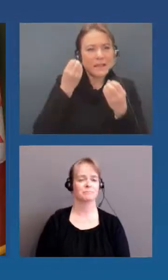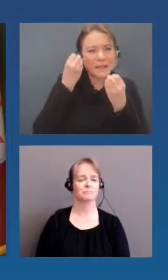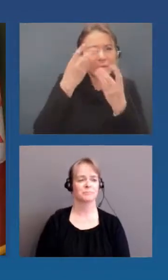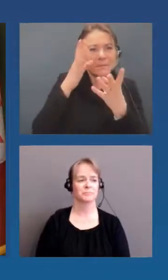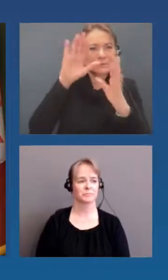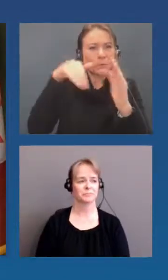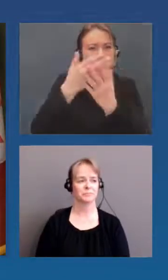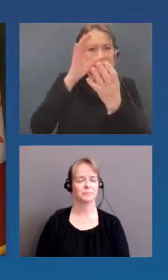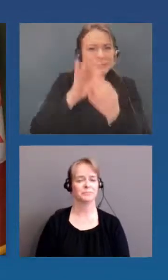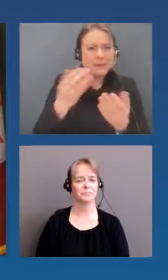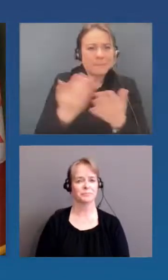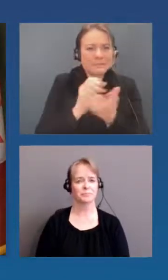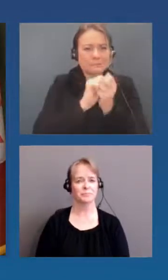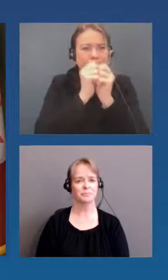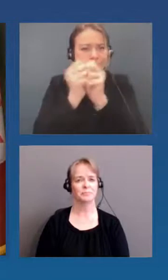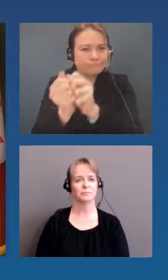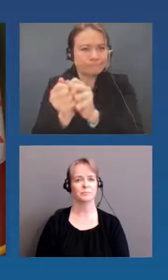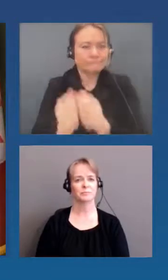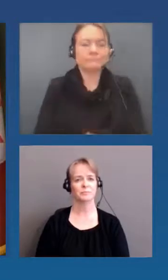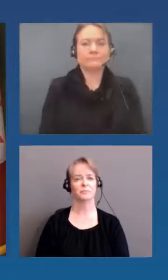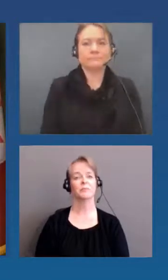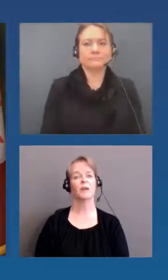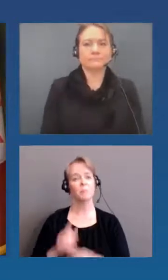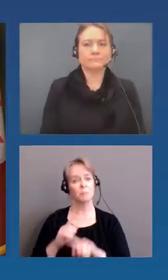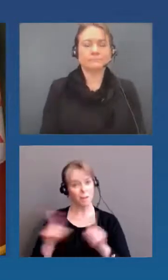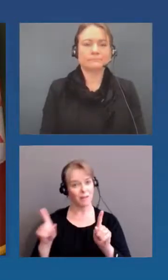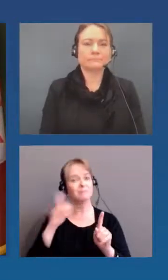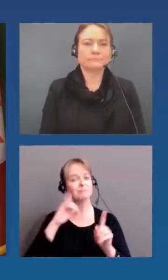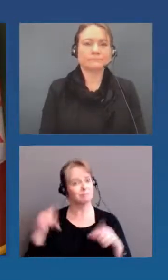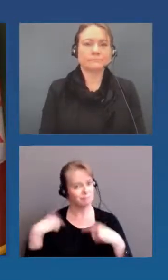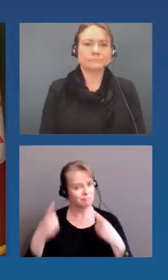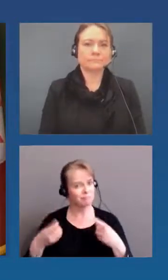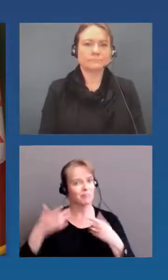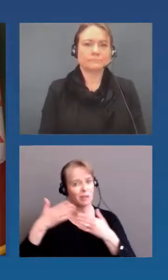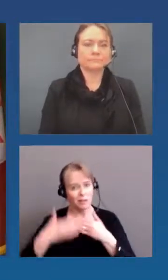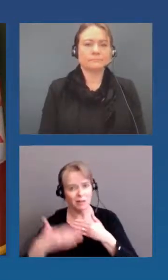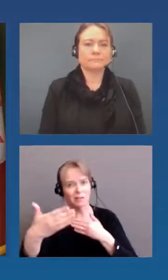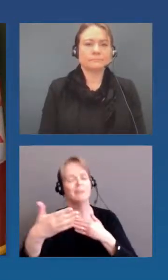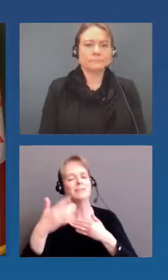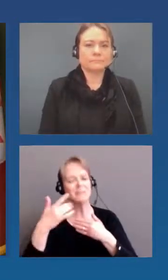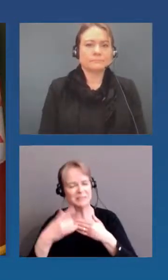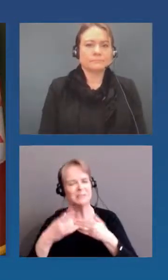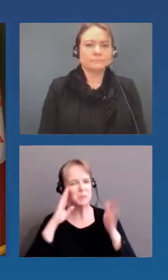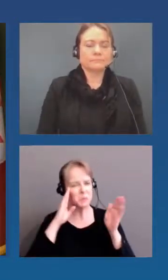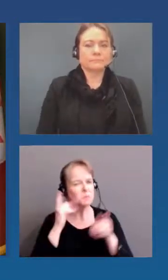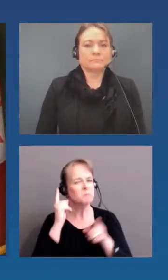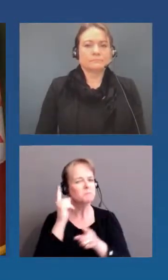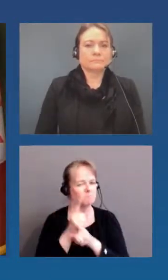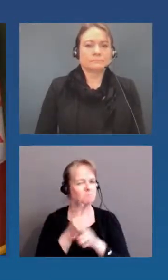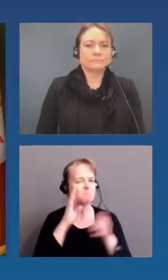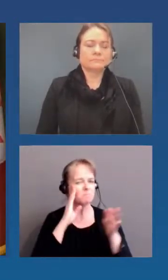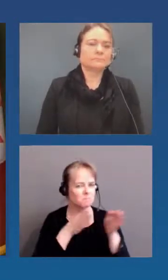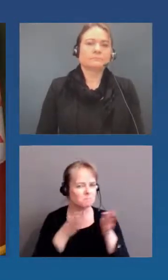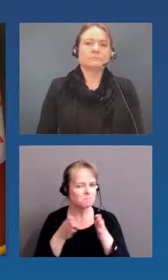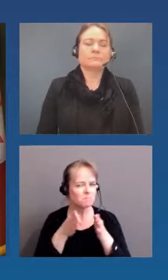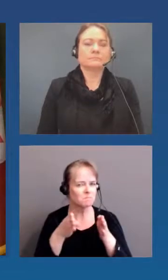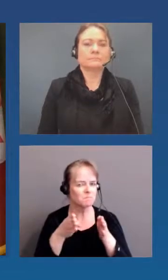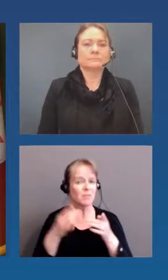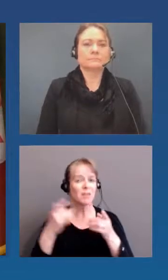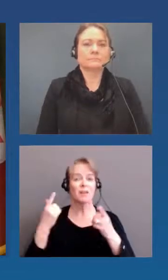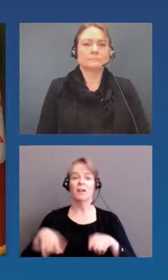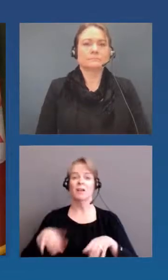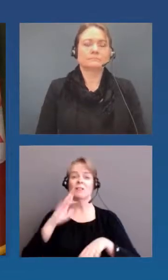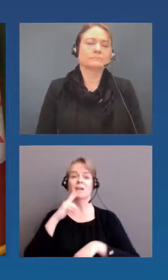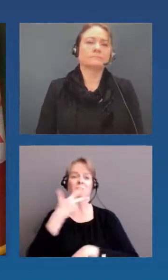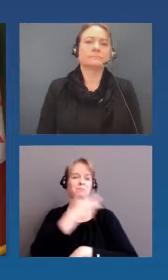renseignements. But as we are headed in the right direction. As you may recall, the rollout began in Ottawa on December 15th